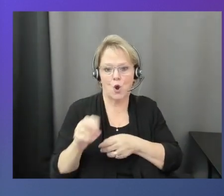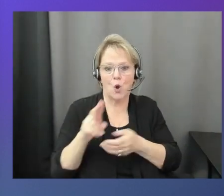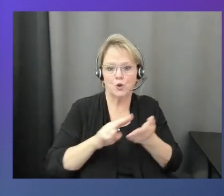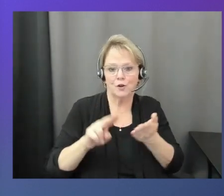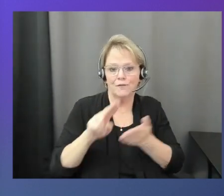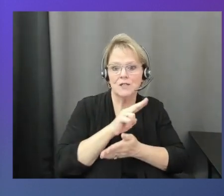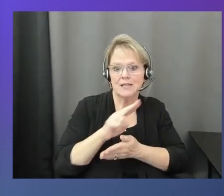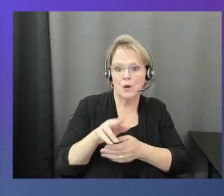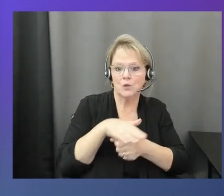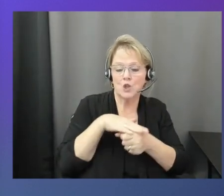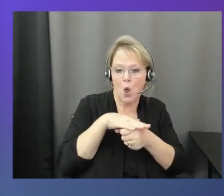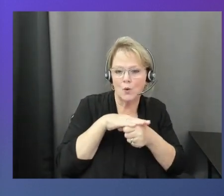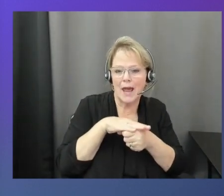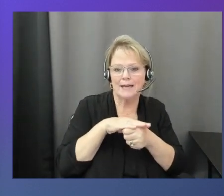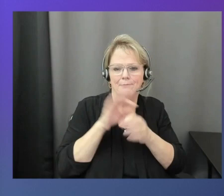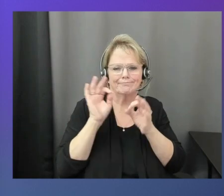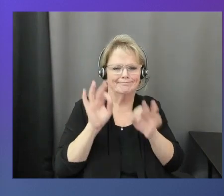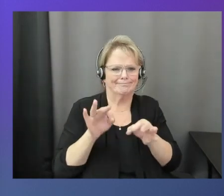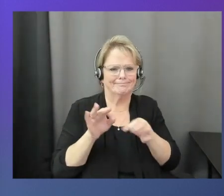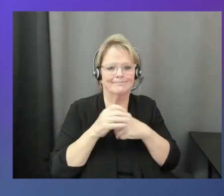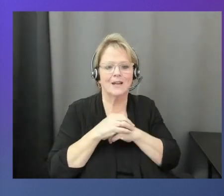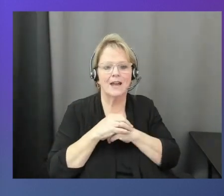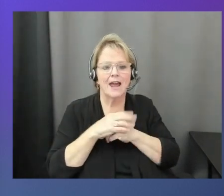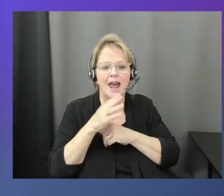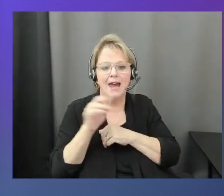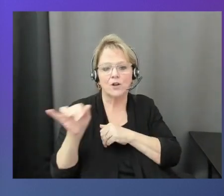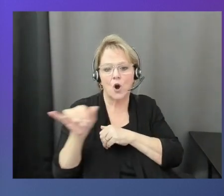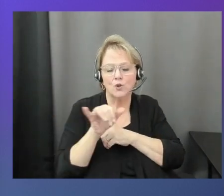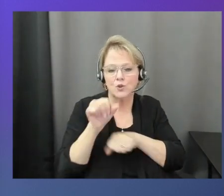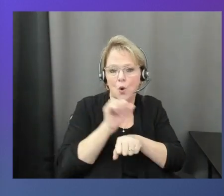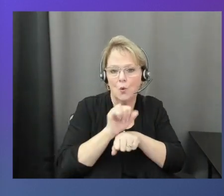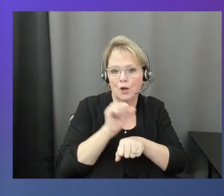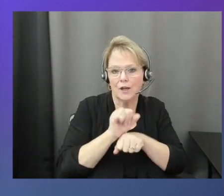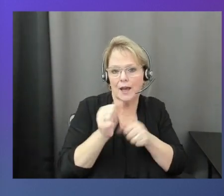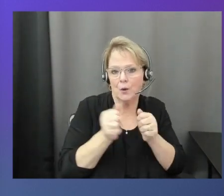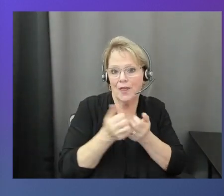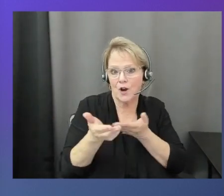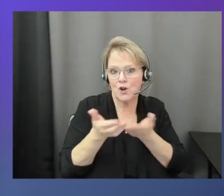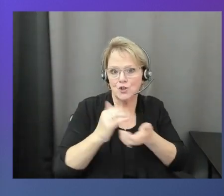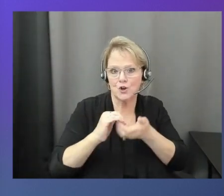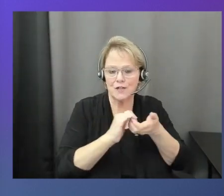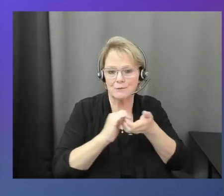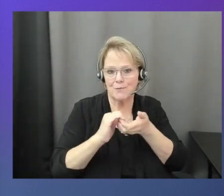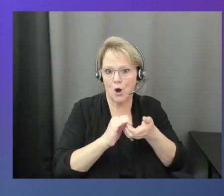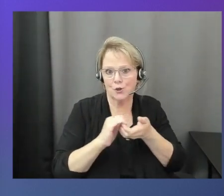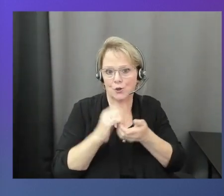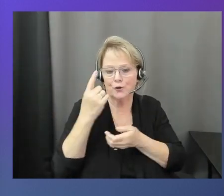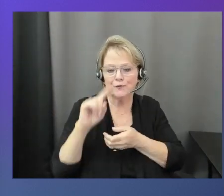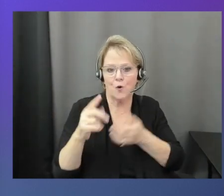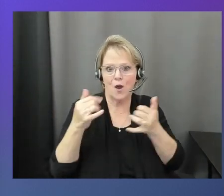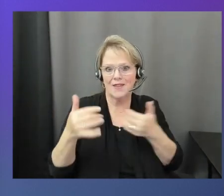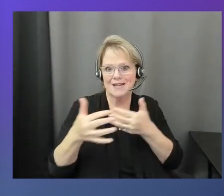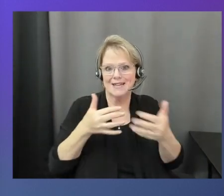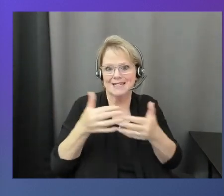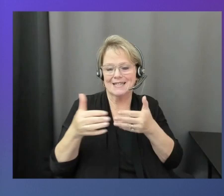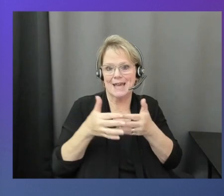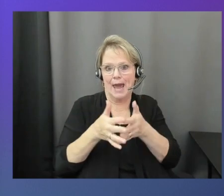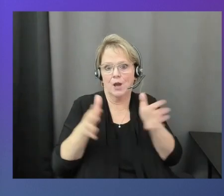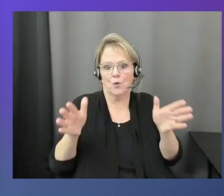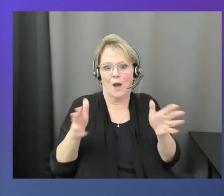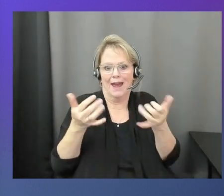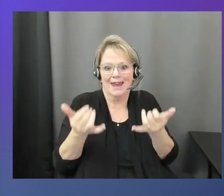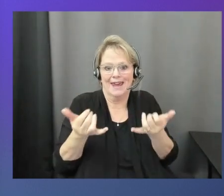test the local zone and also worked with our service partner to deploy AWS Storage Gateway in the Perth local zone, and